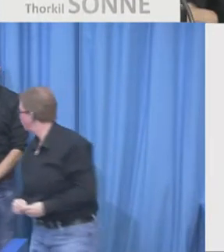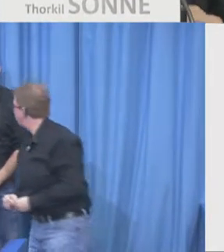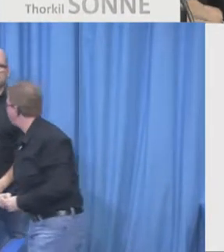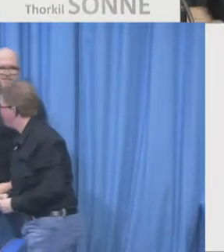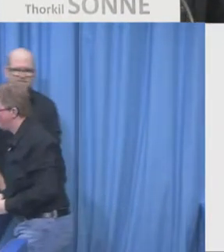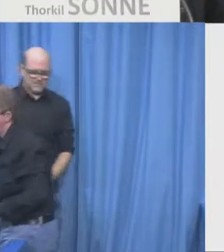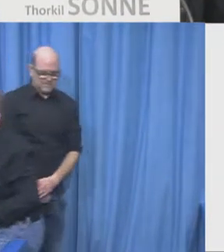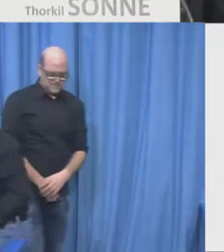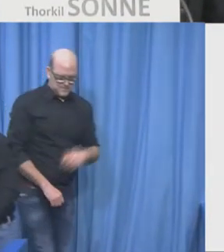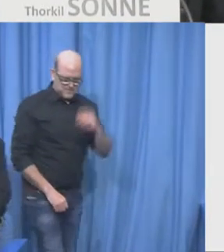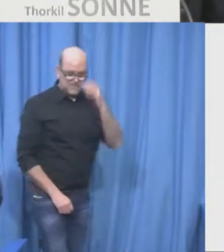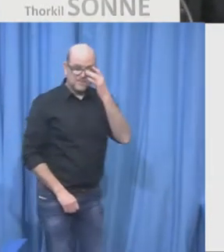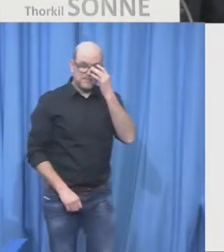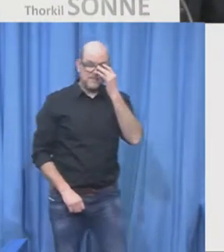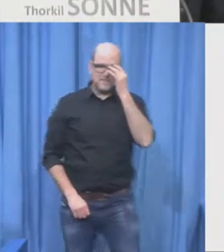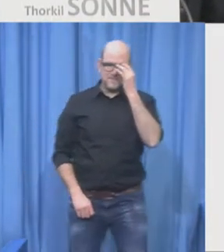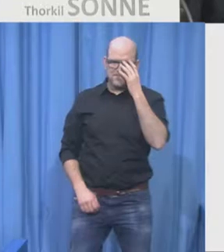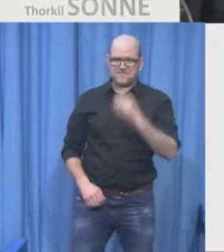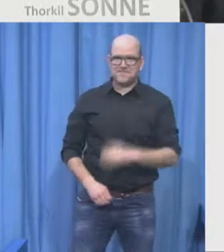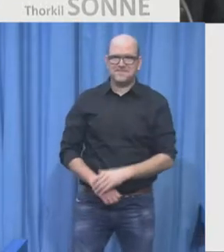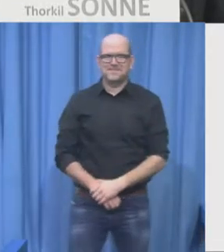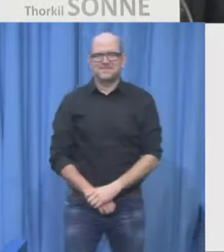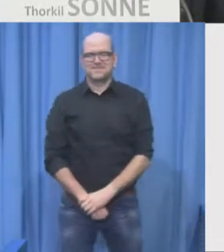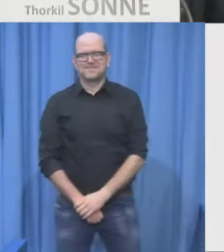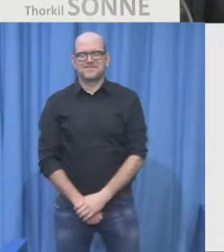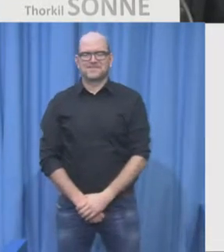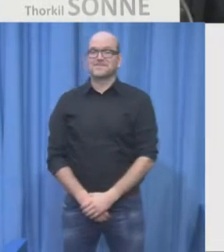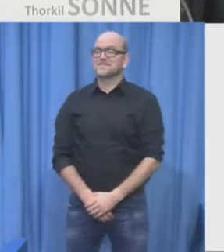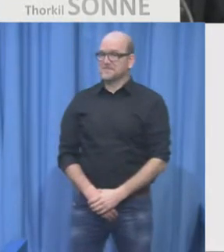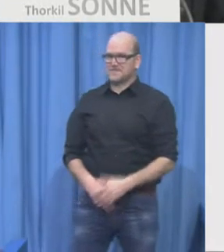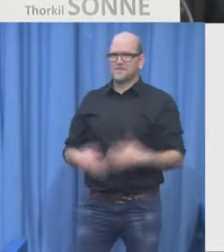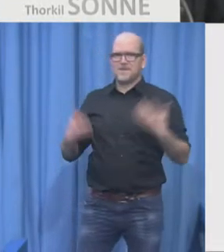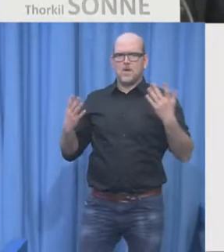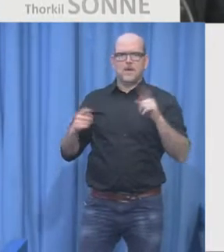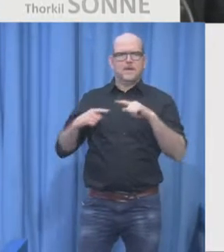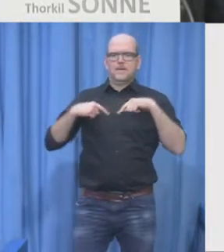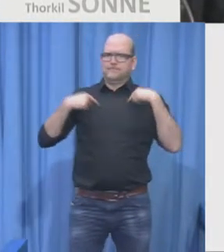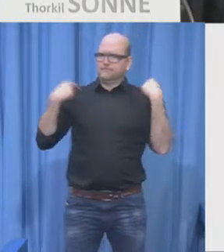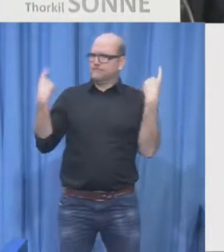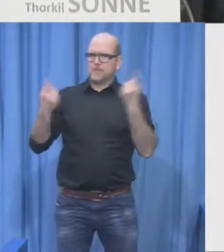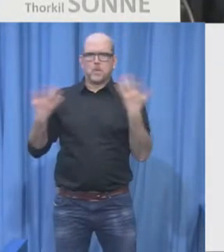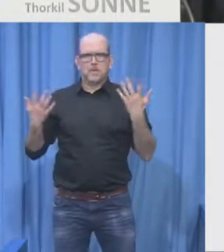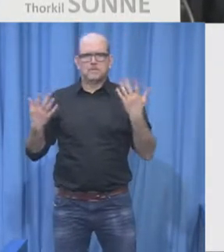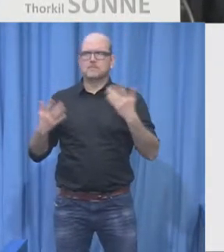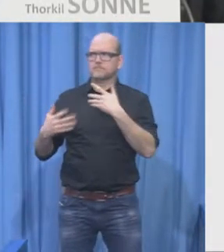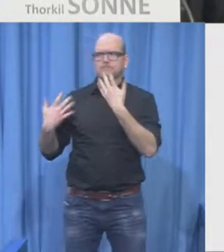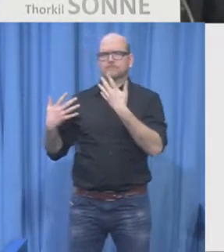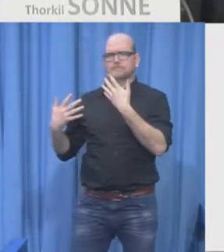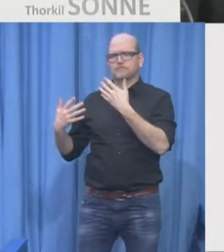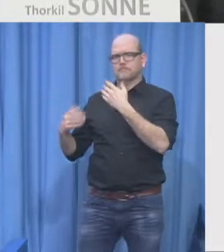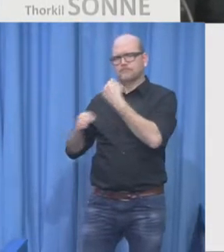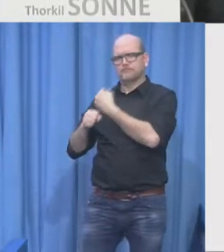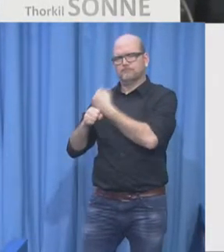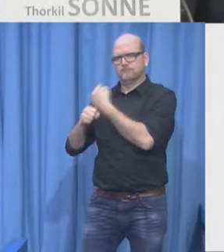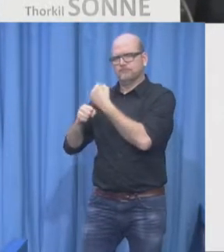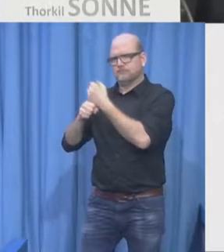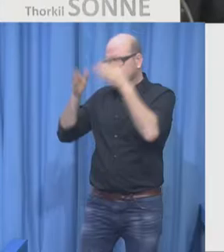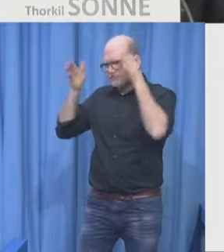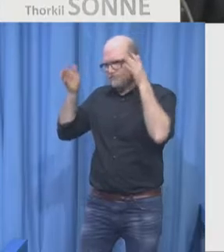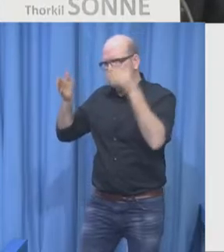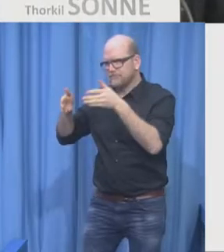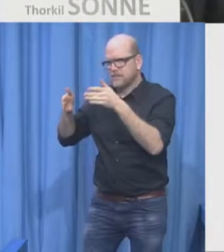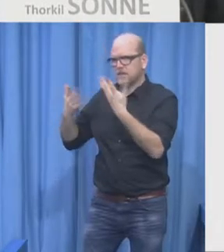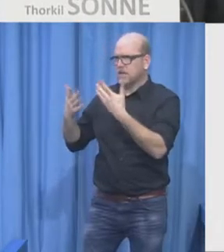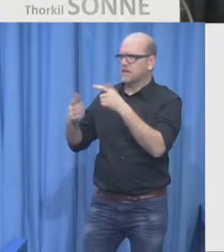So we are creating a lot of acceptance that, of course, autistic people have a role to play